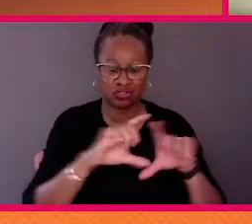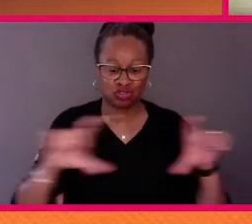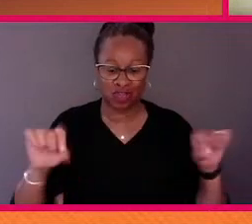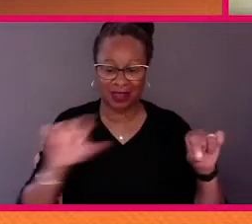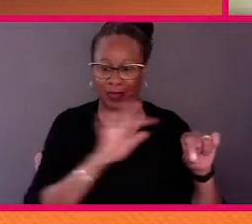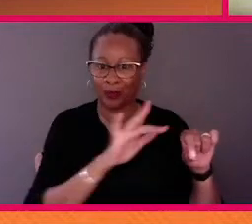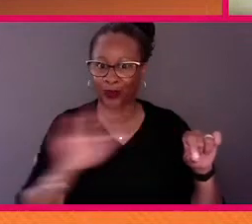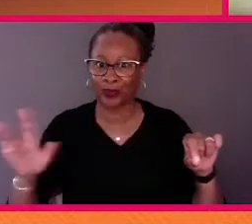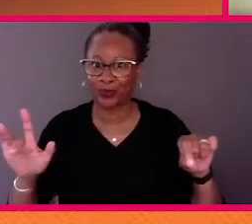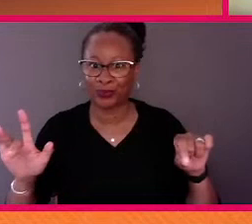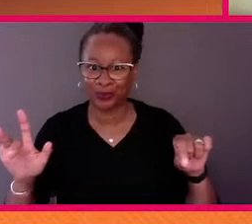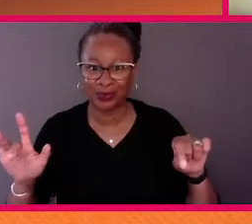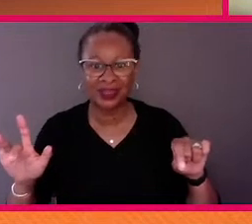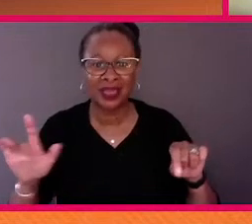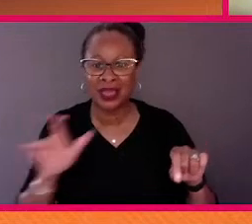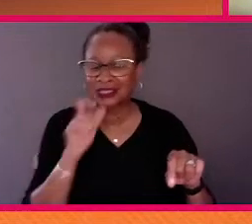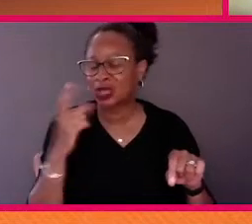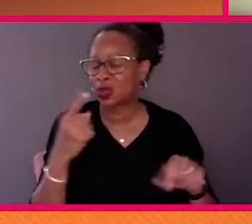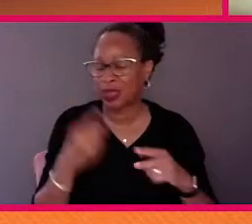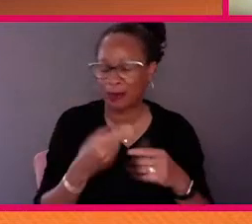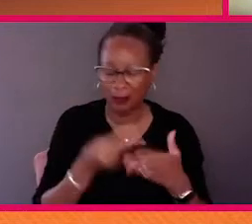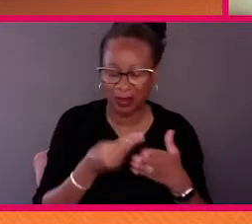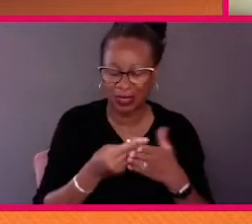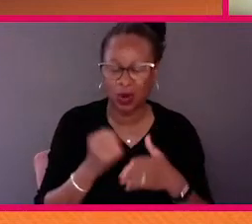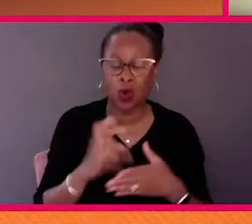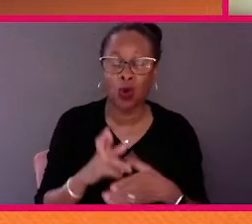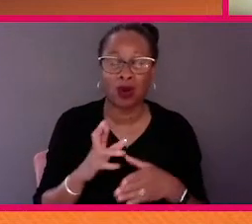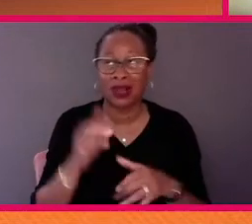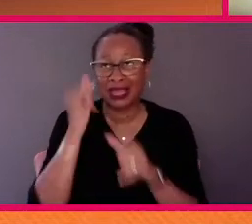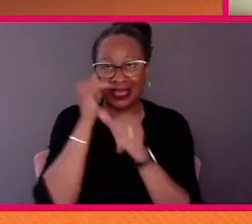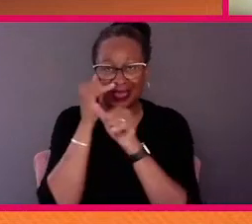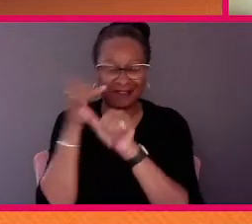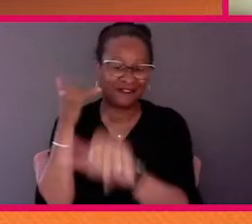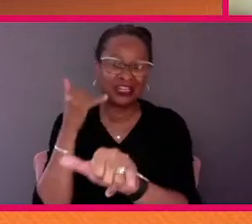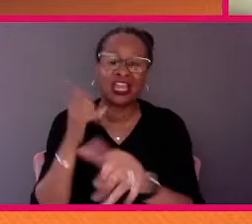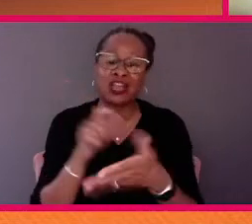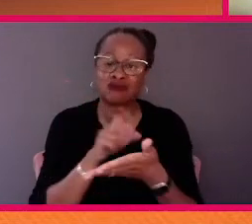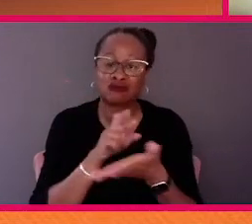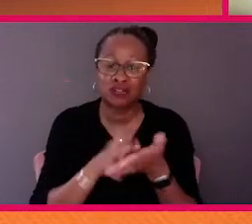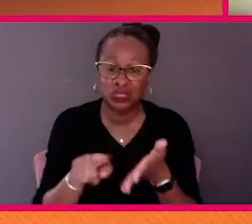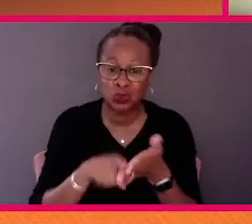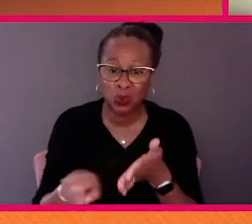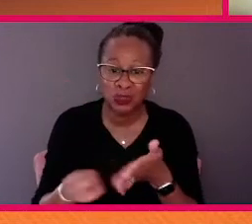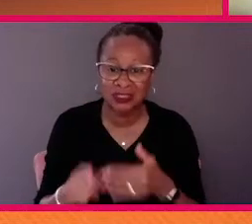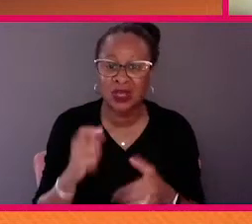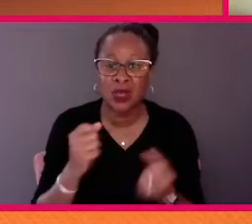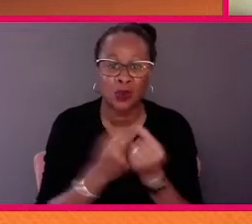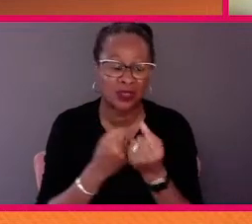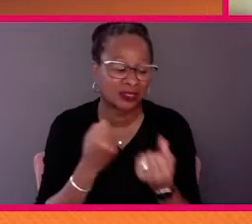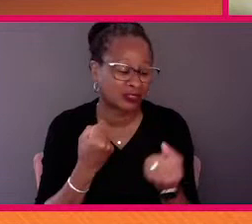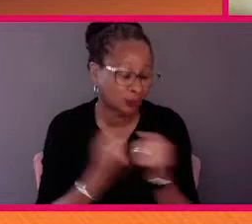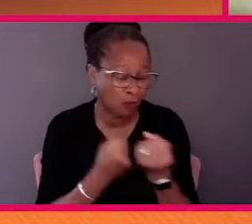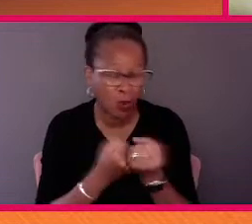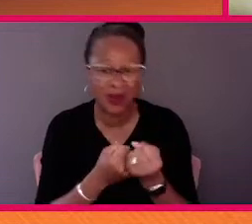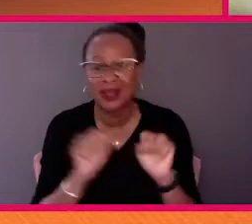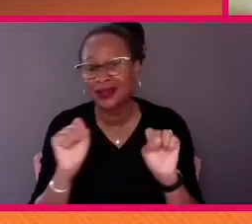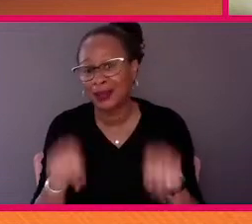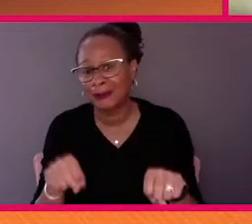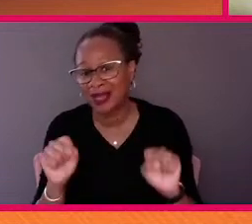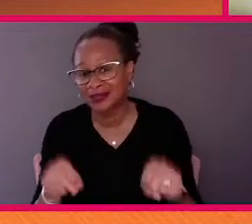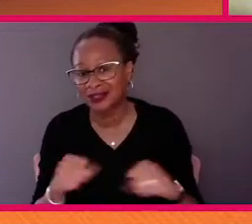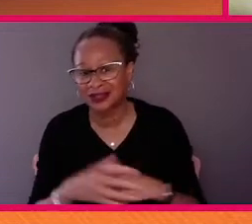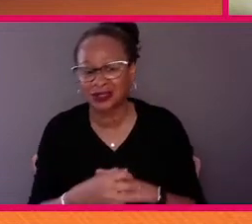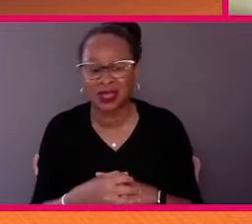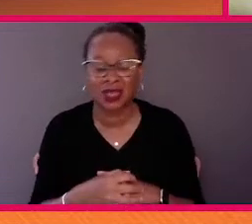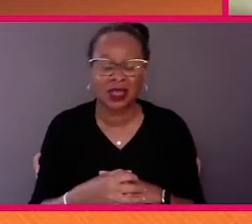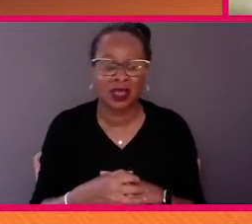because it's not just about money, if you had infinite resources in terms of support, capacity, and just like